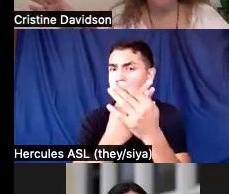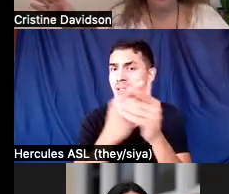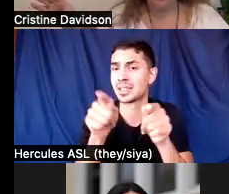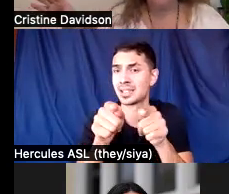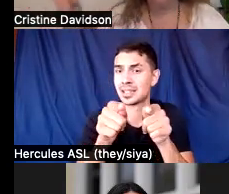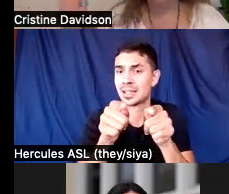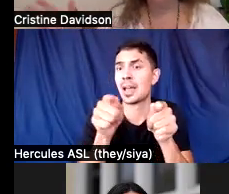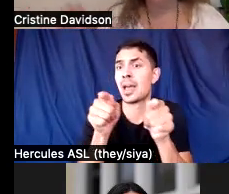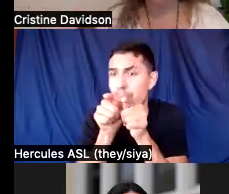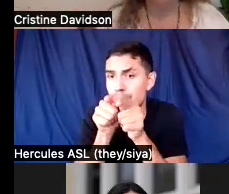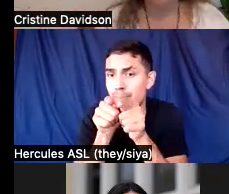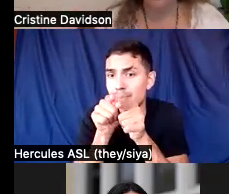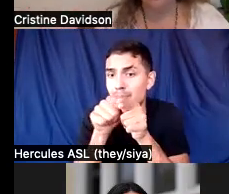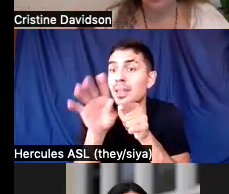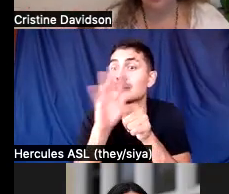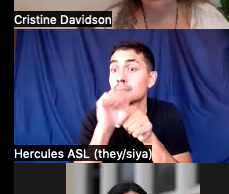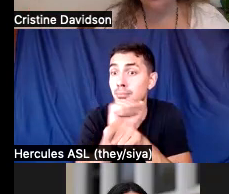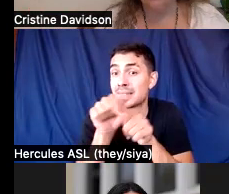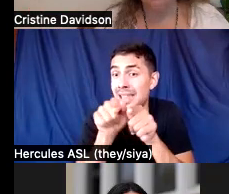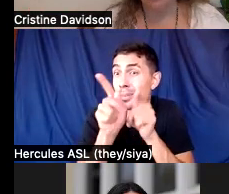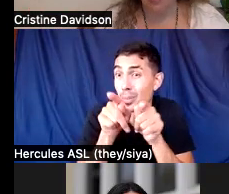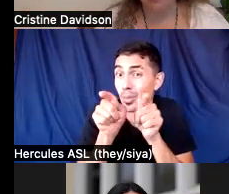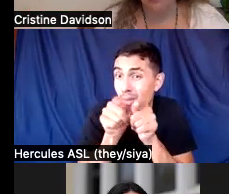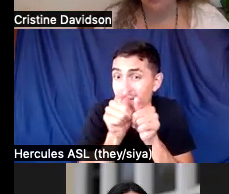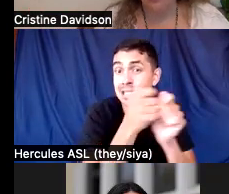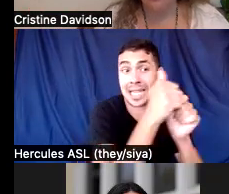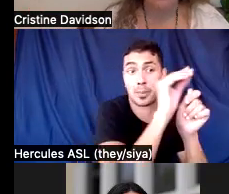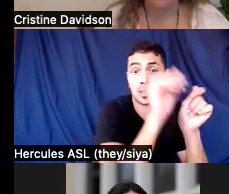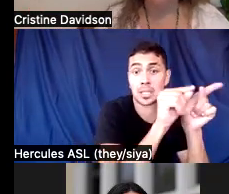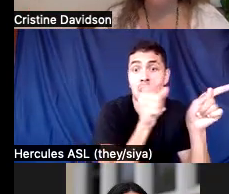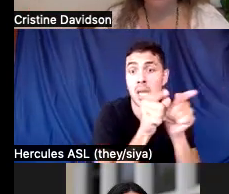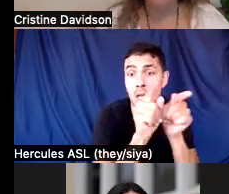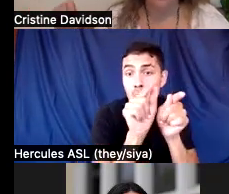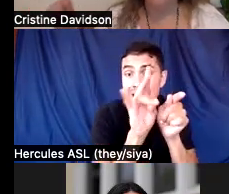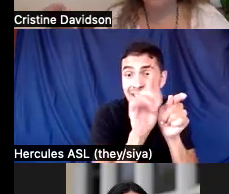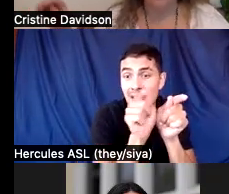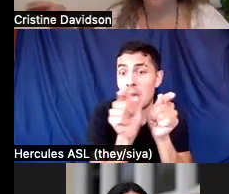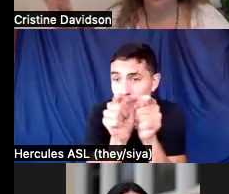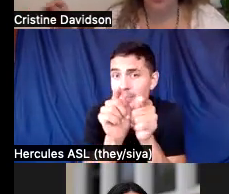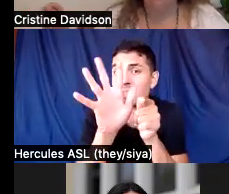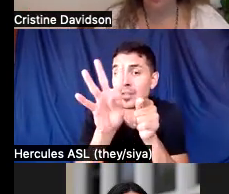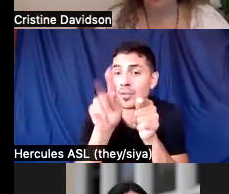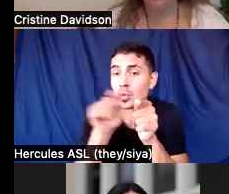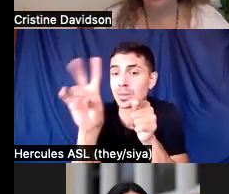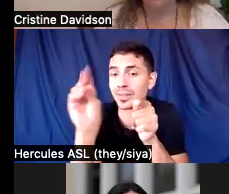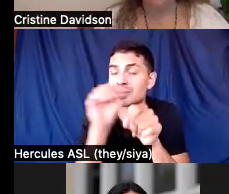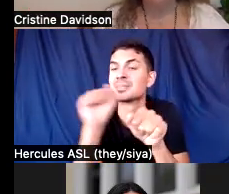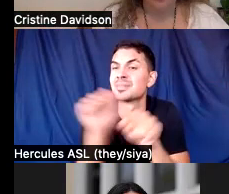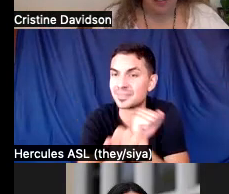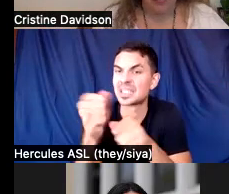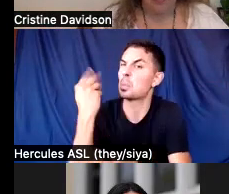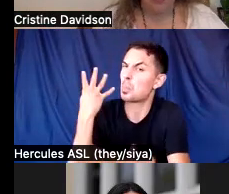given probation. So somebody somewhere along the line did the math, and it's like 0.00 whatever